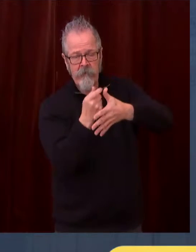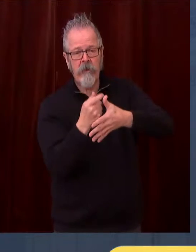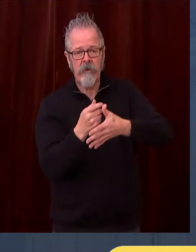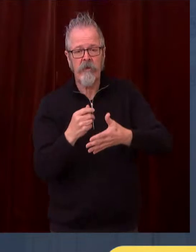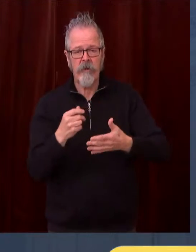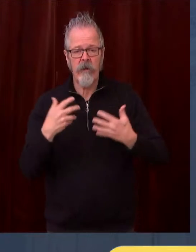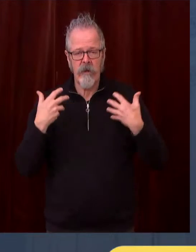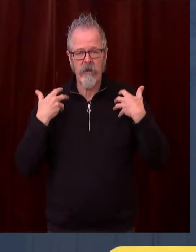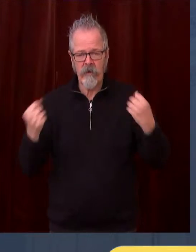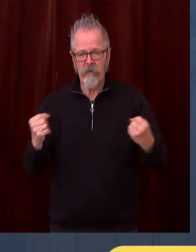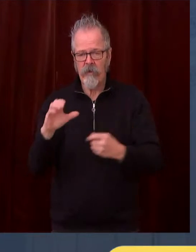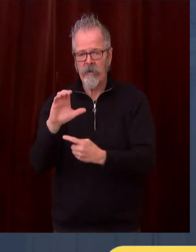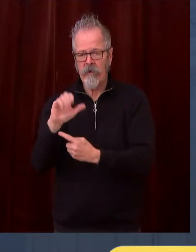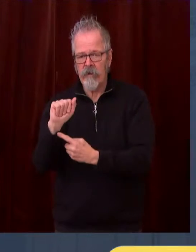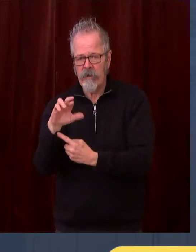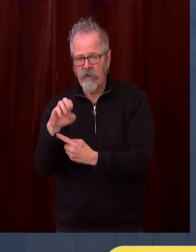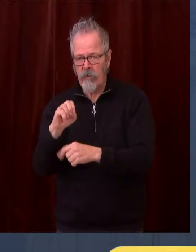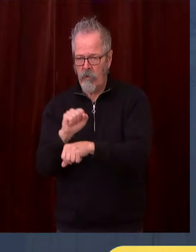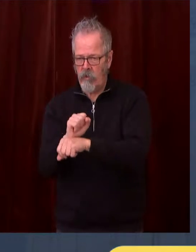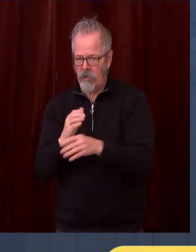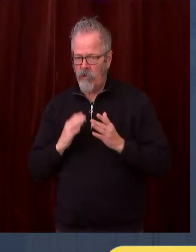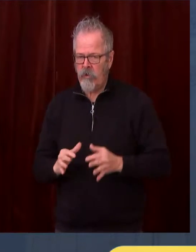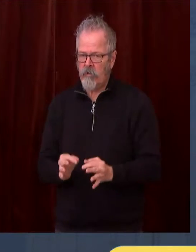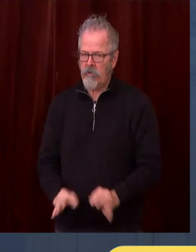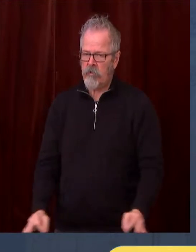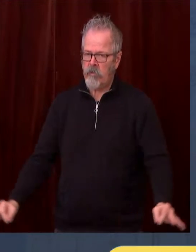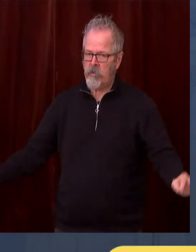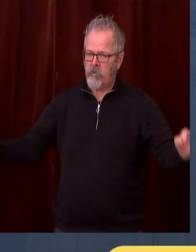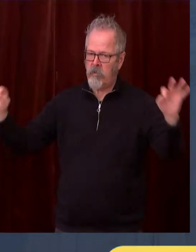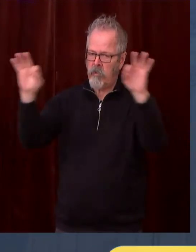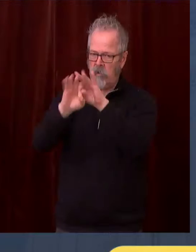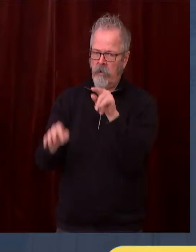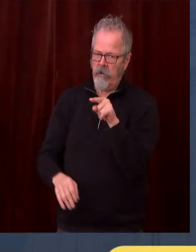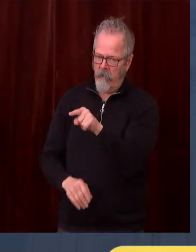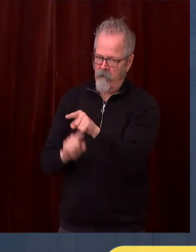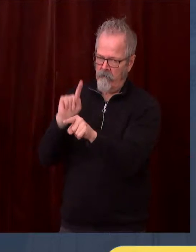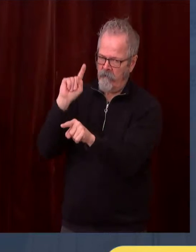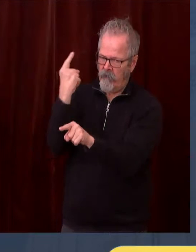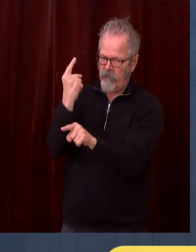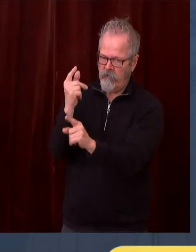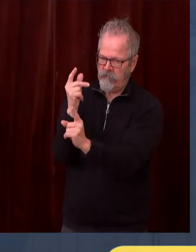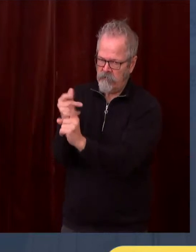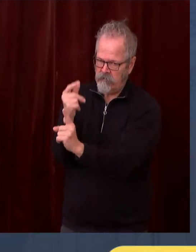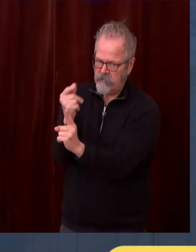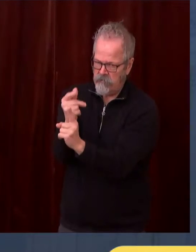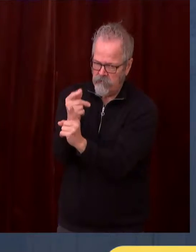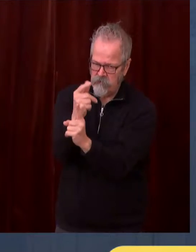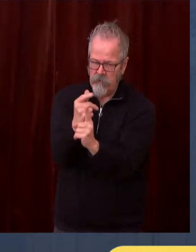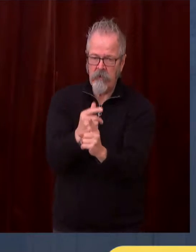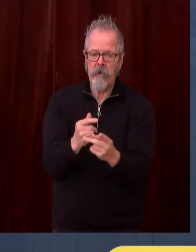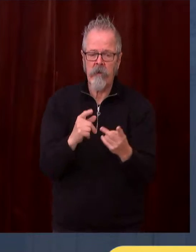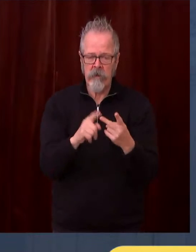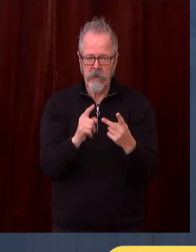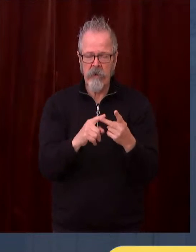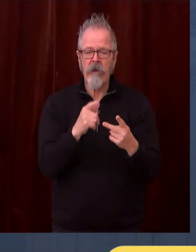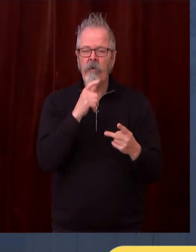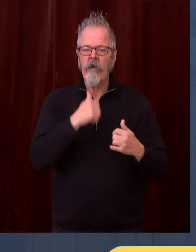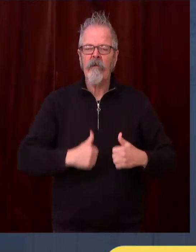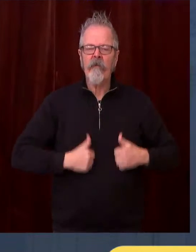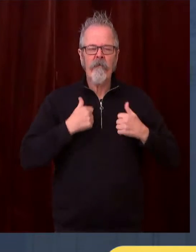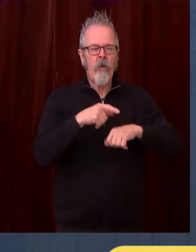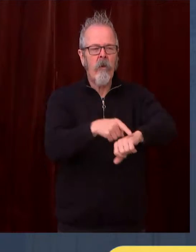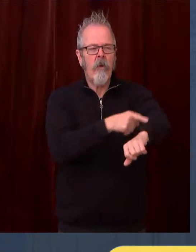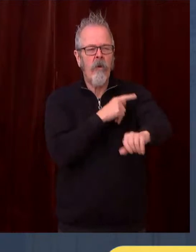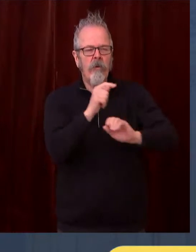in our long-term care facilities and folks in our tribal communities. Health systems and local public health